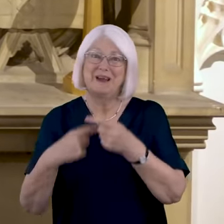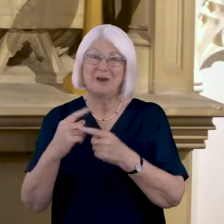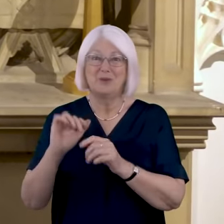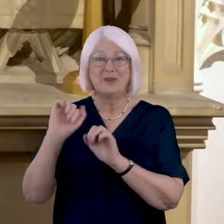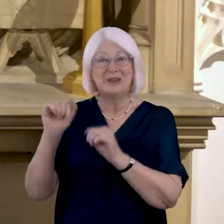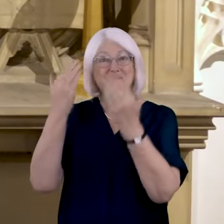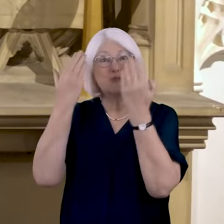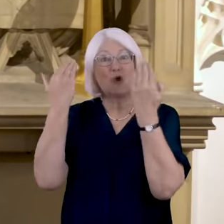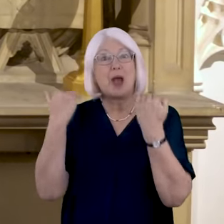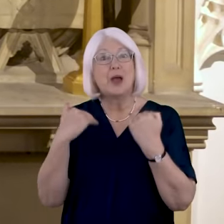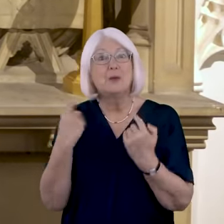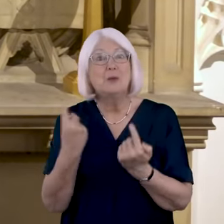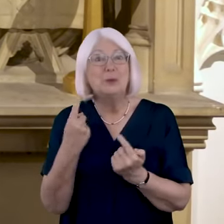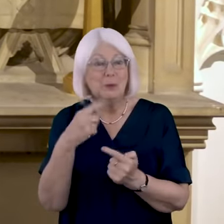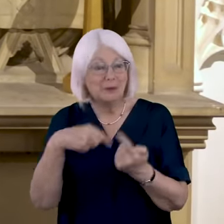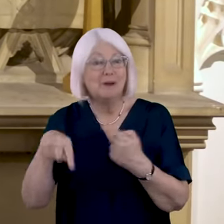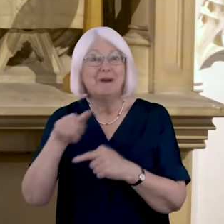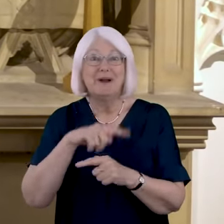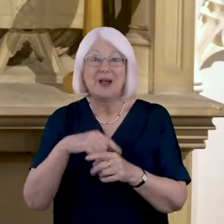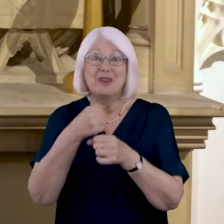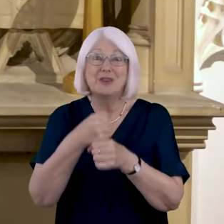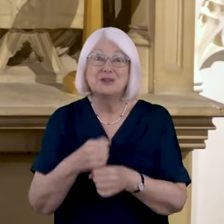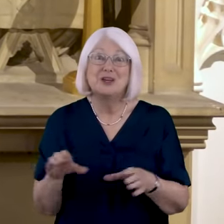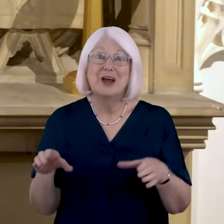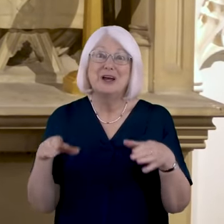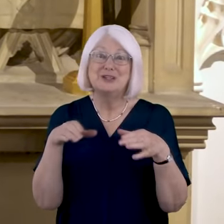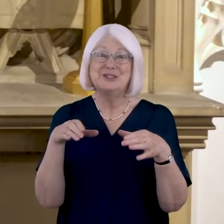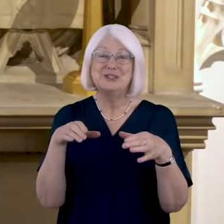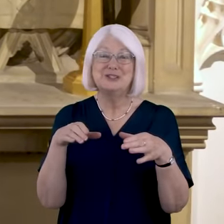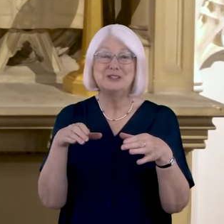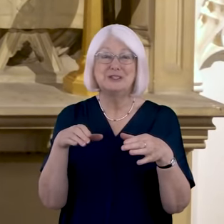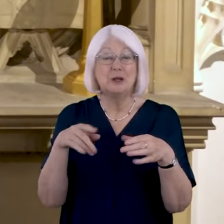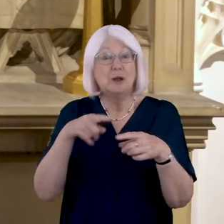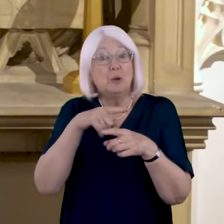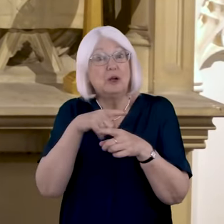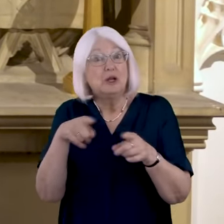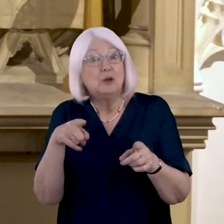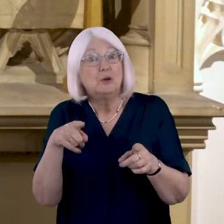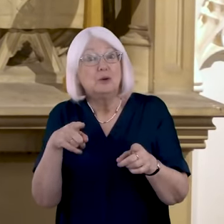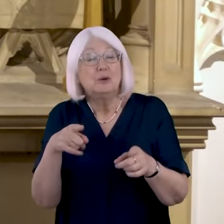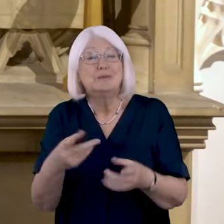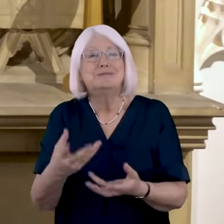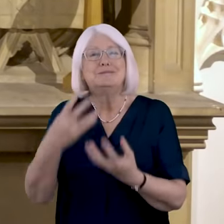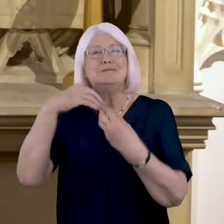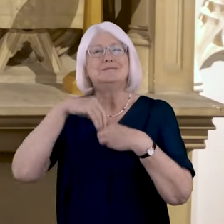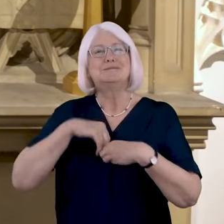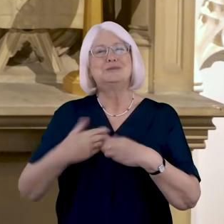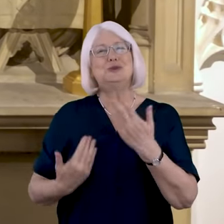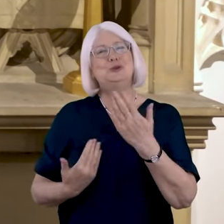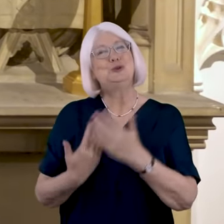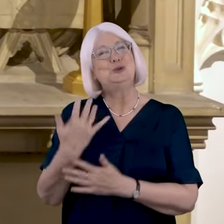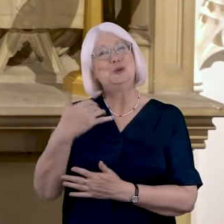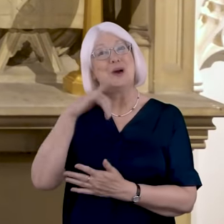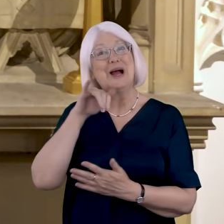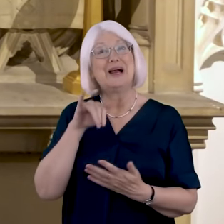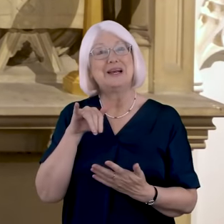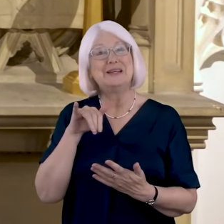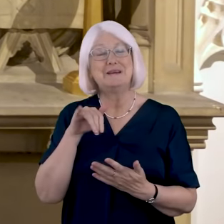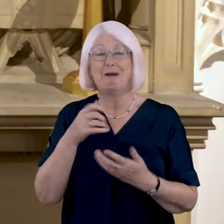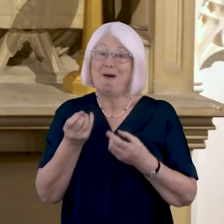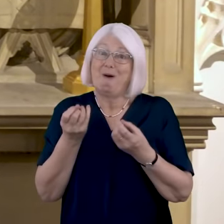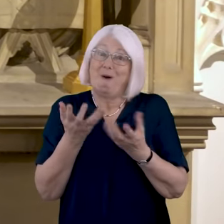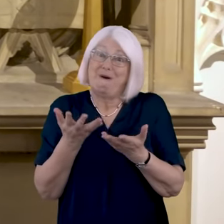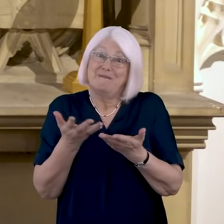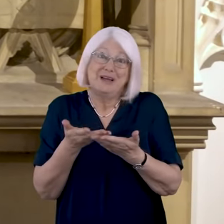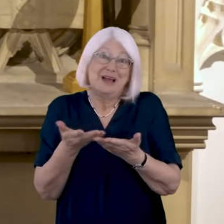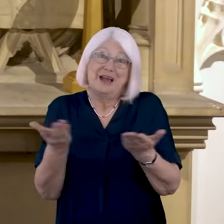Church, those who follow him here on earth. Will you drink this new wine that is on offer for